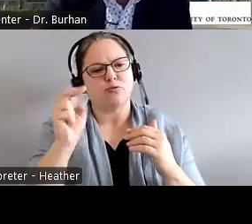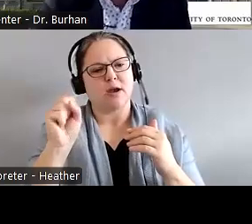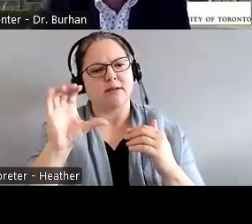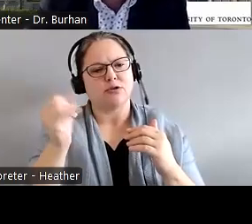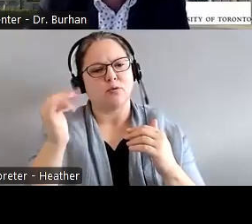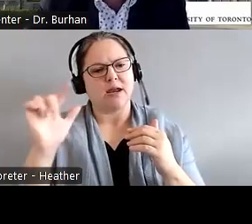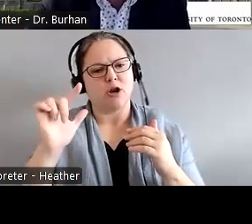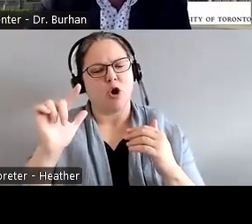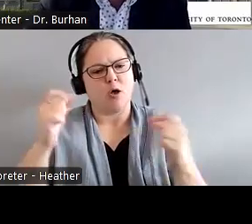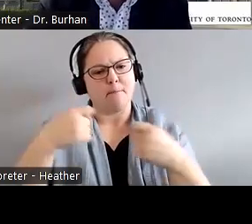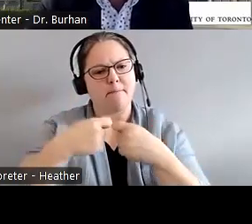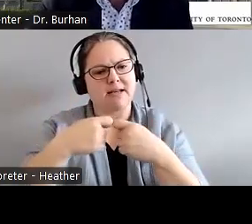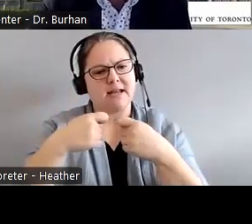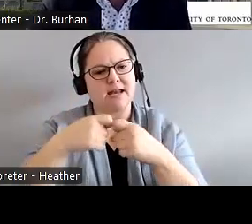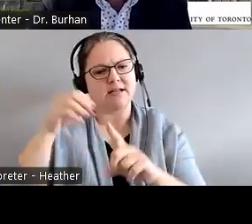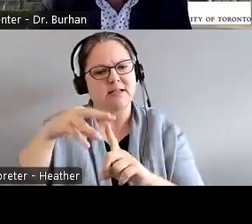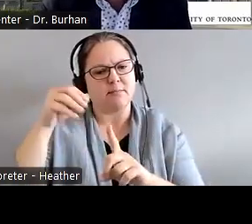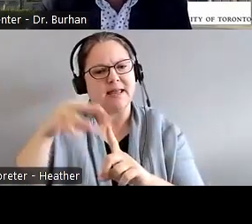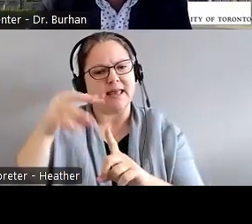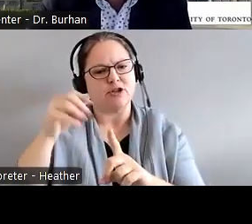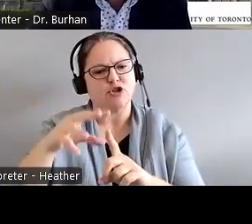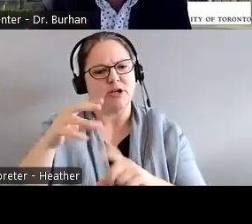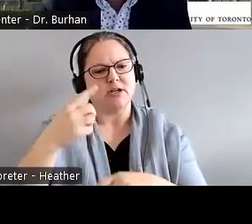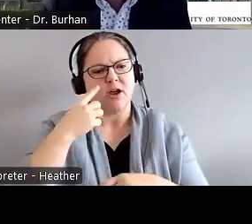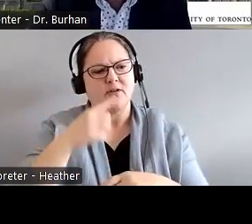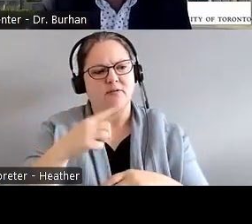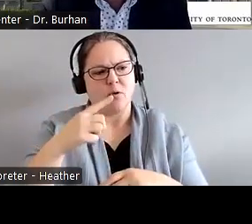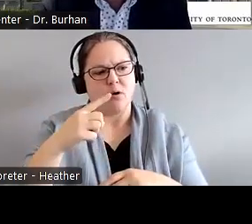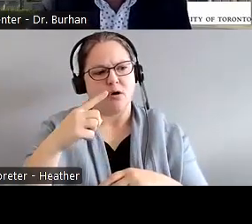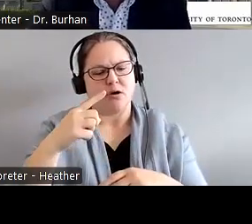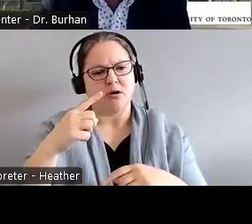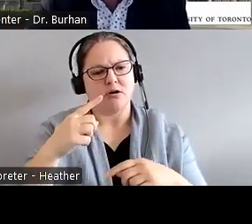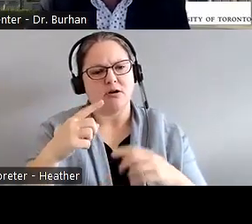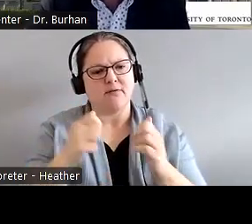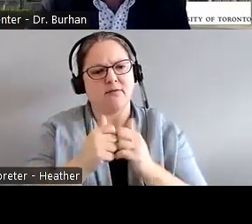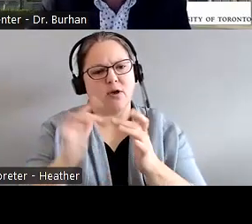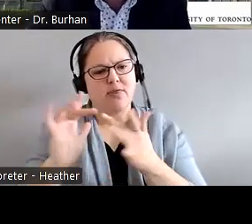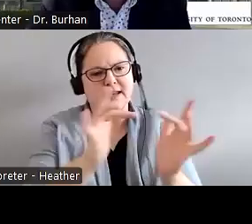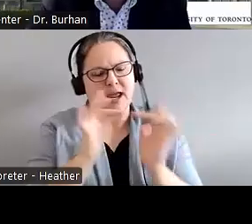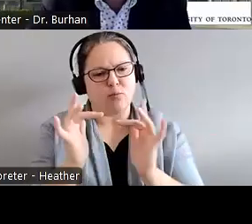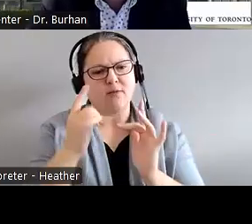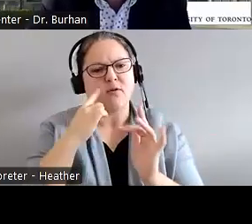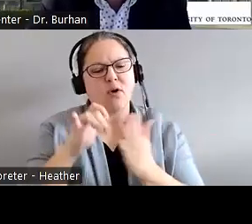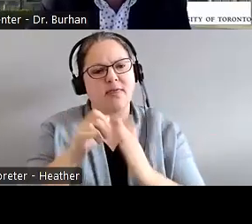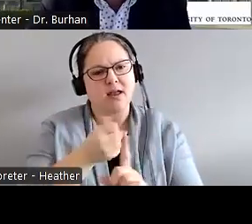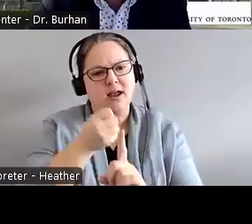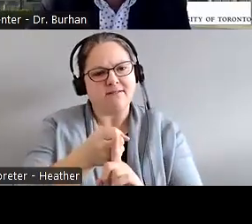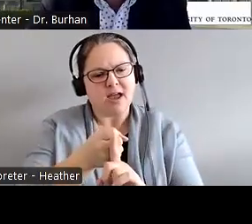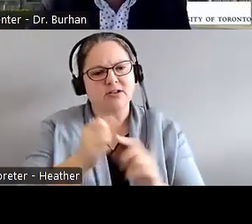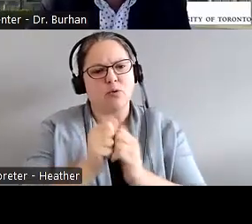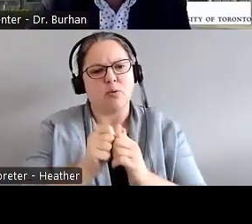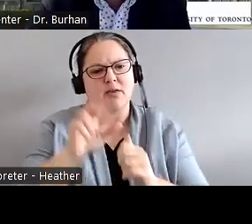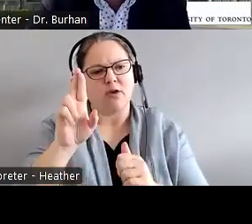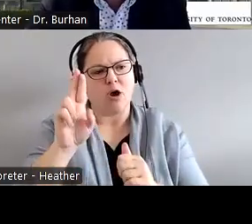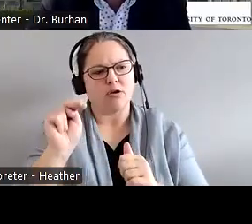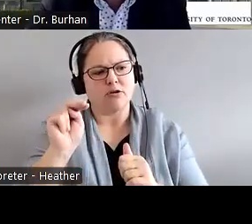we're treating depression. This is an example of the meta-analysis, network meta-analysis, looking at the effect of RTMS,